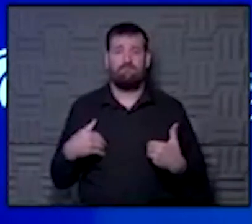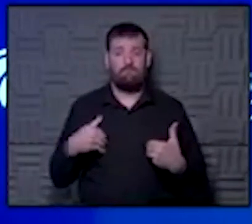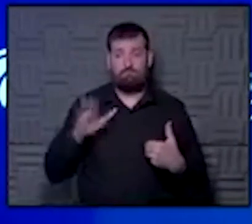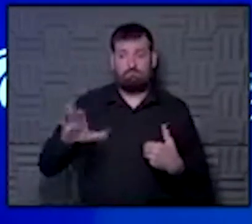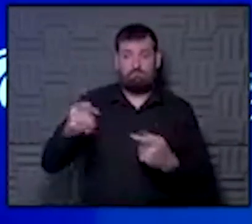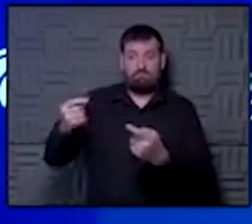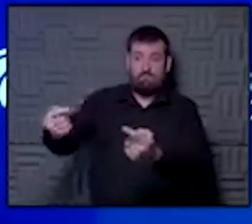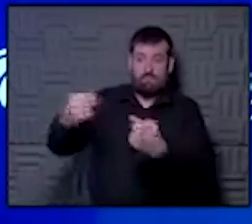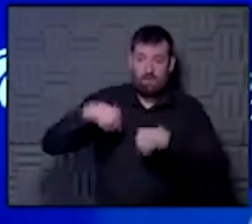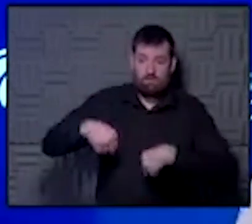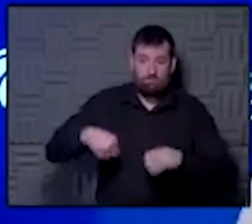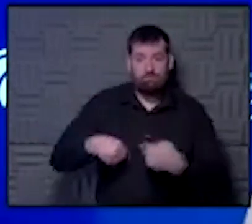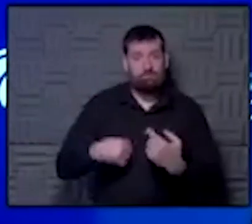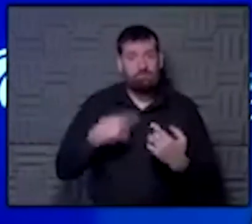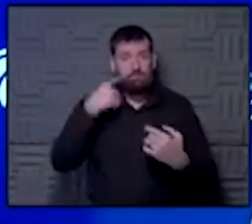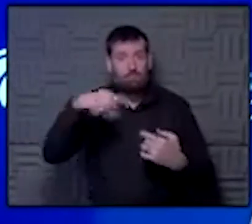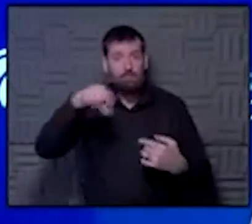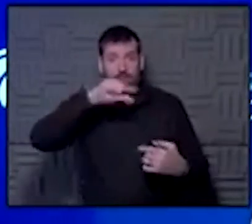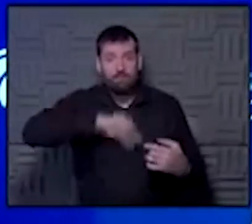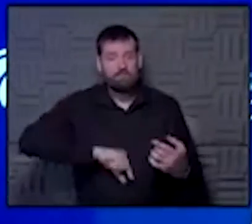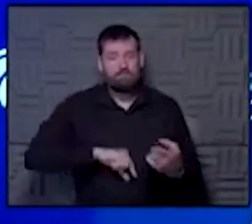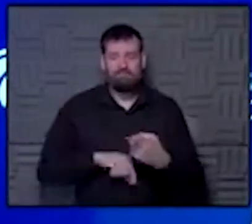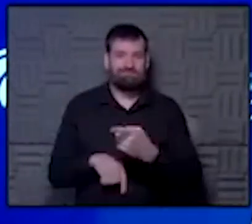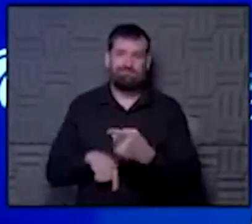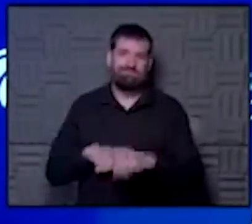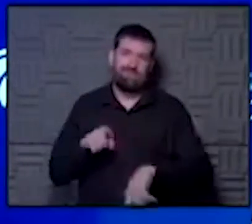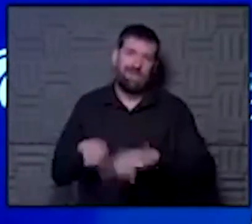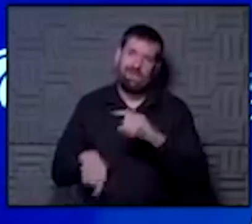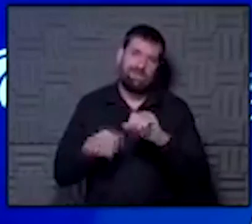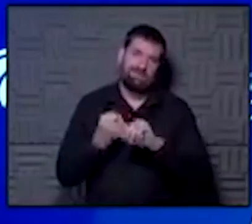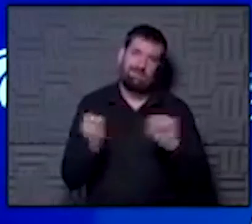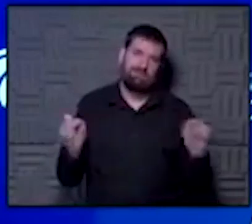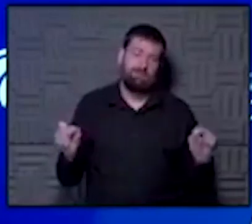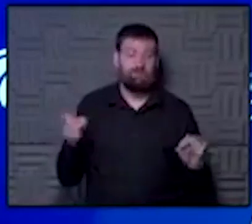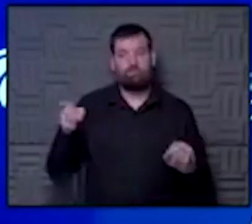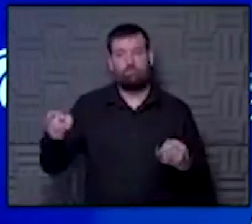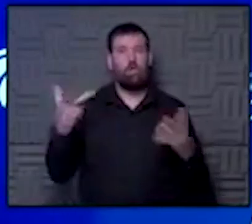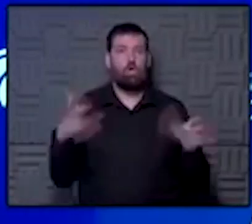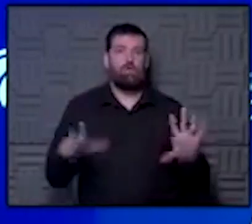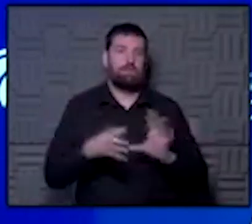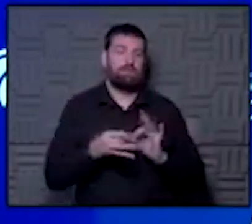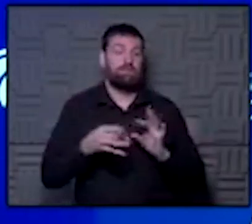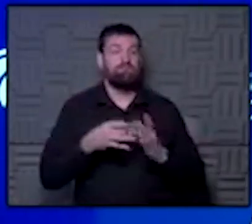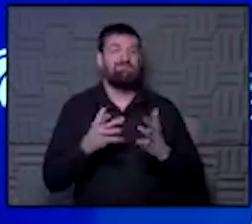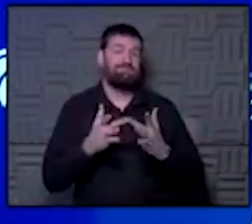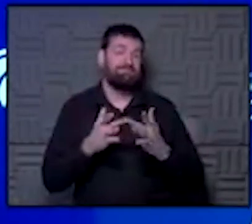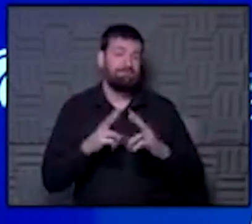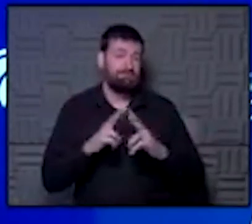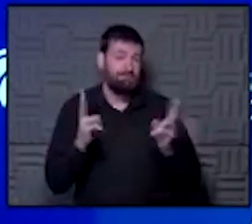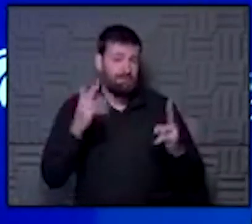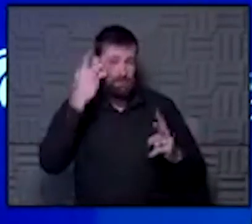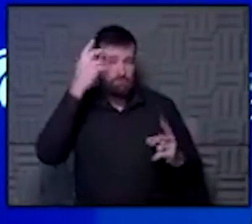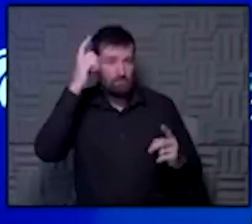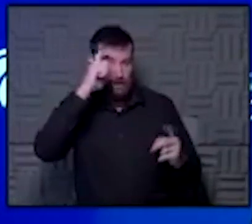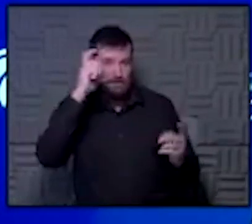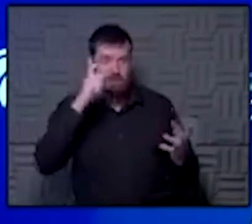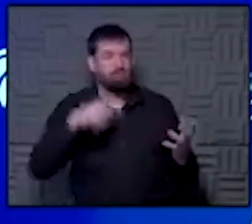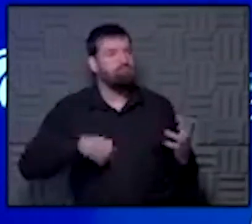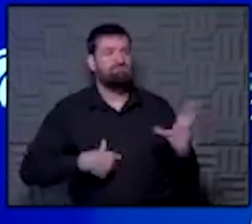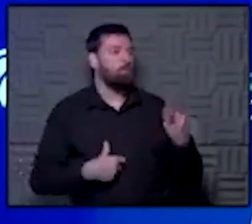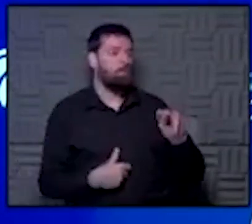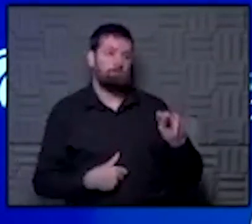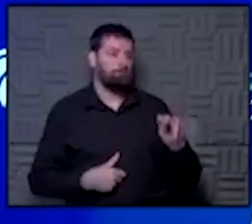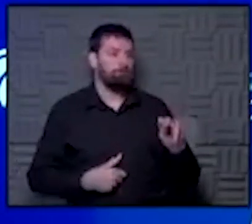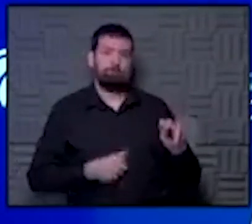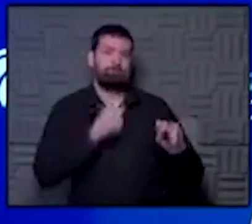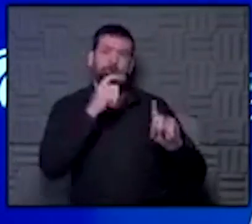her there at Thanksgiving. But I don't know that you can do it safely. And I think she said to us very wisely, no, I'm